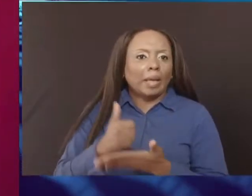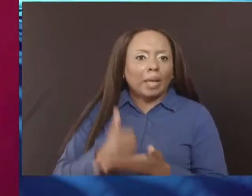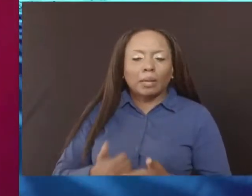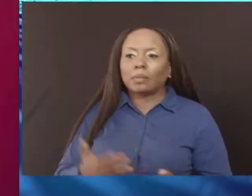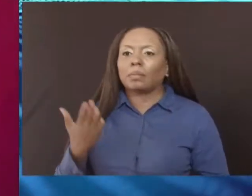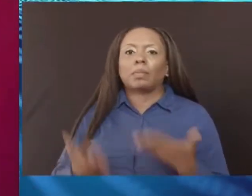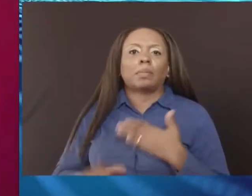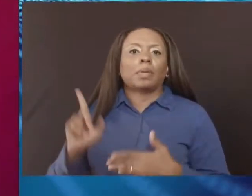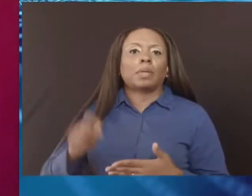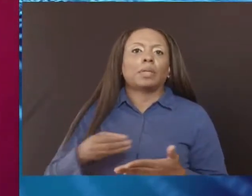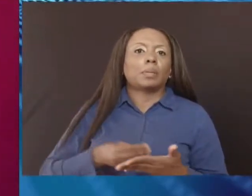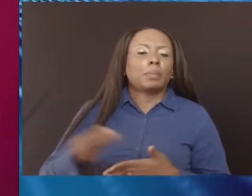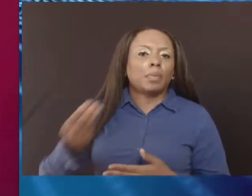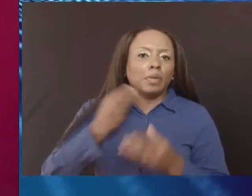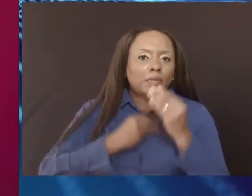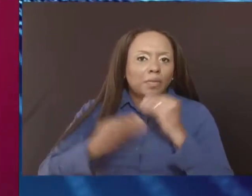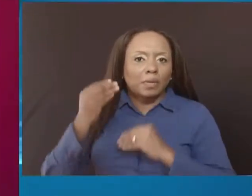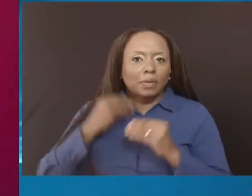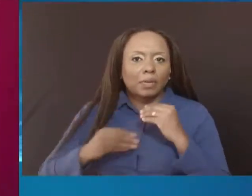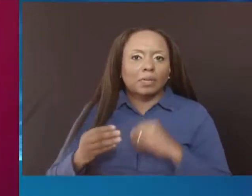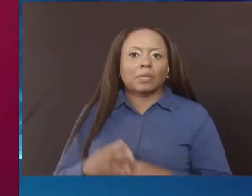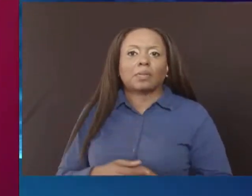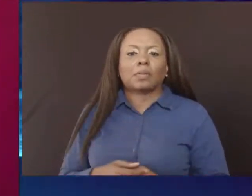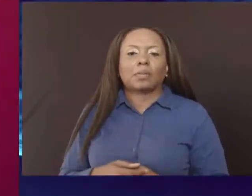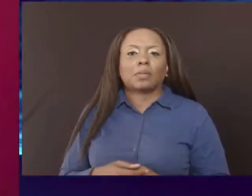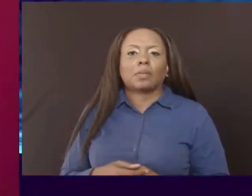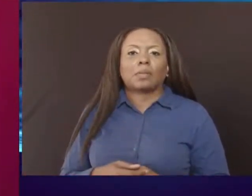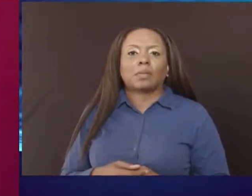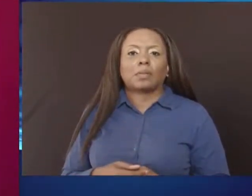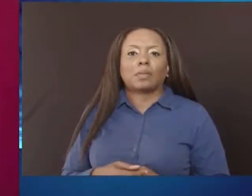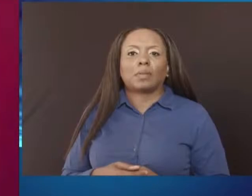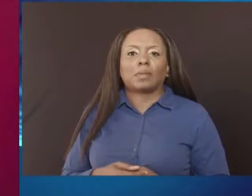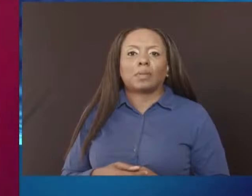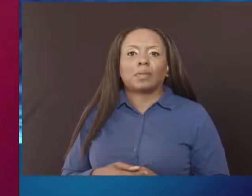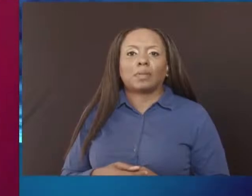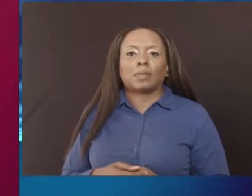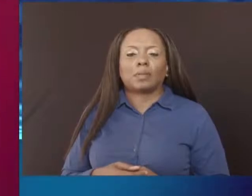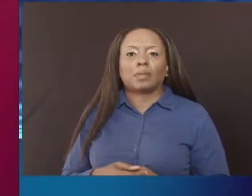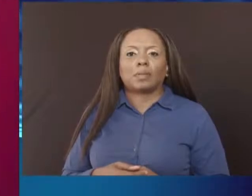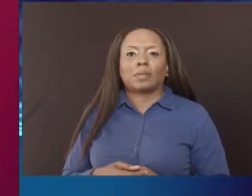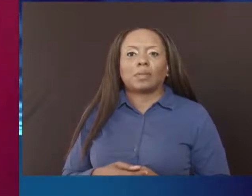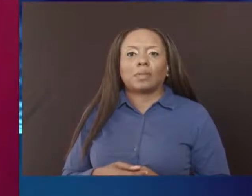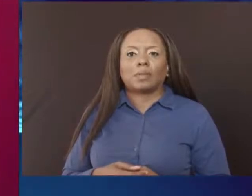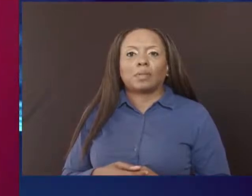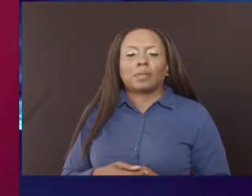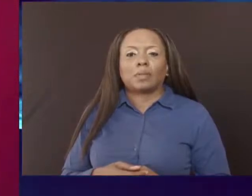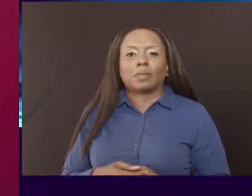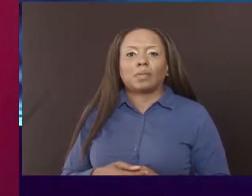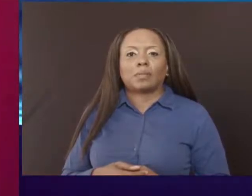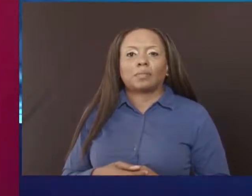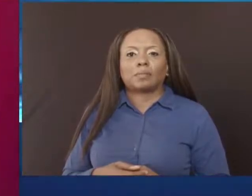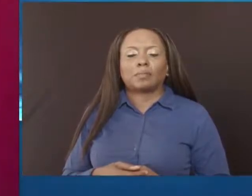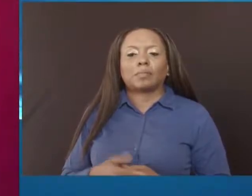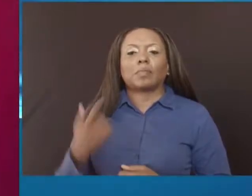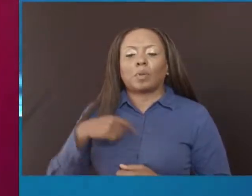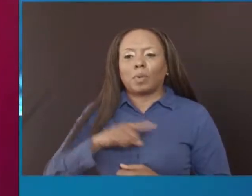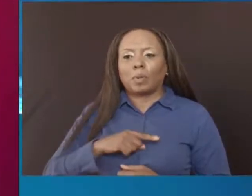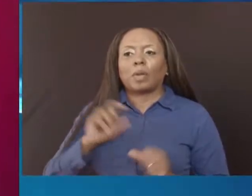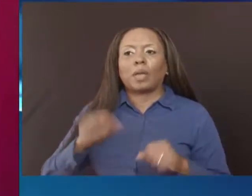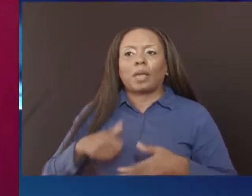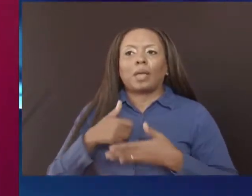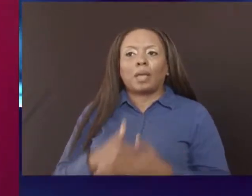buying food items, we can come to you. And the Operation Command Center is geared towards that. So